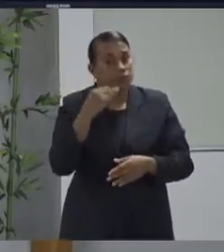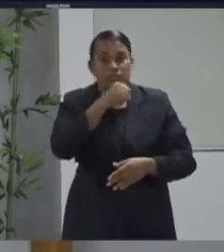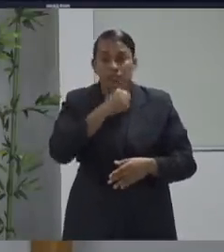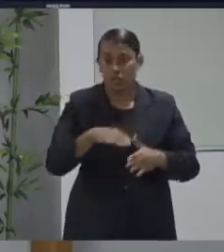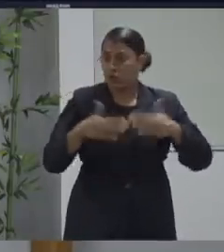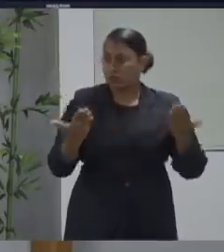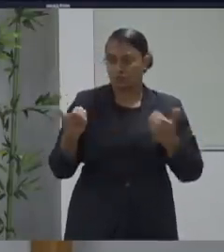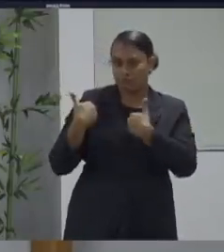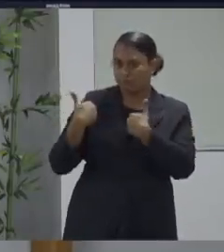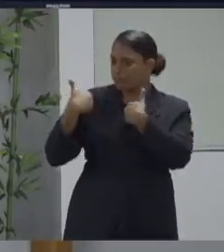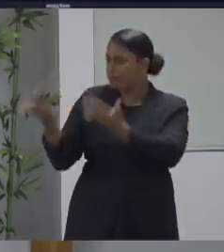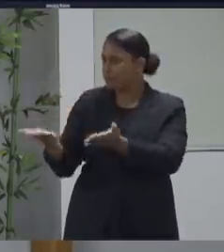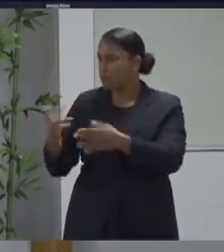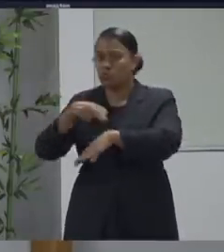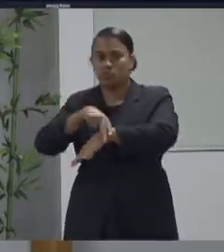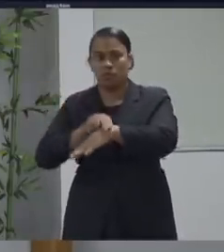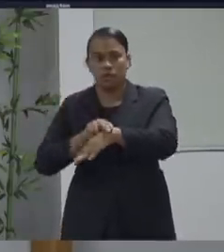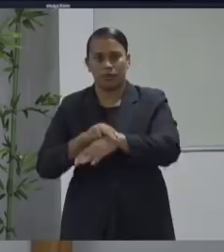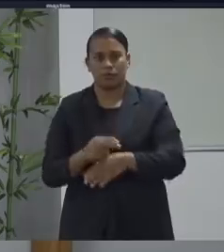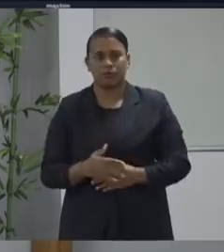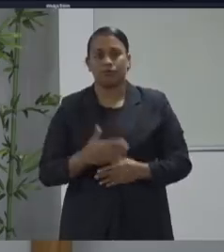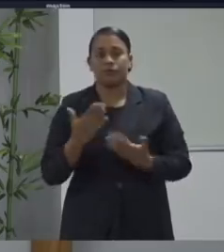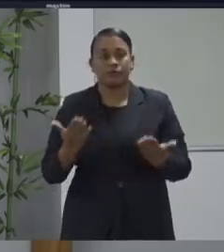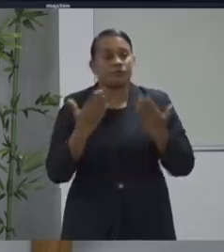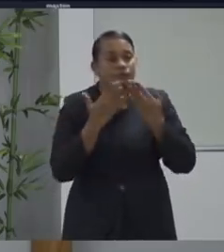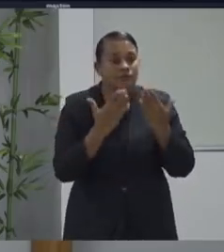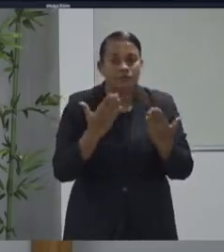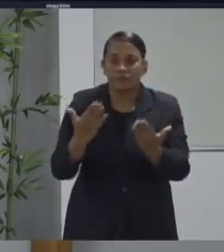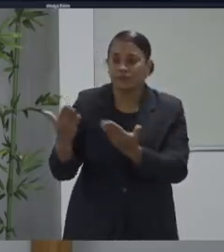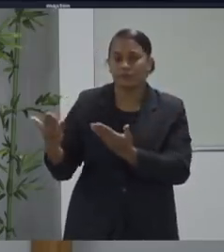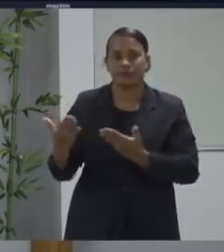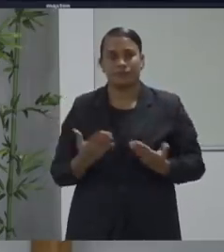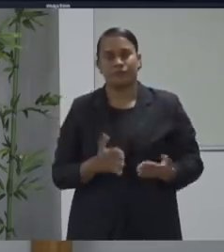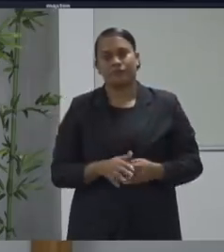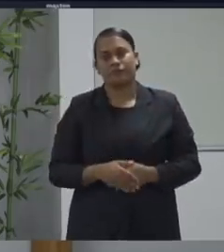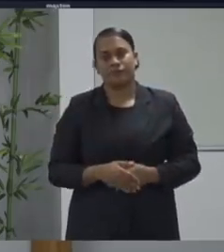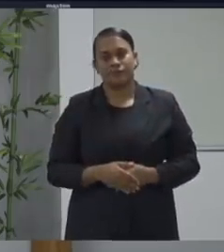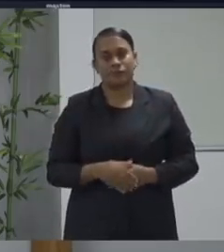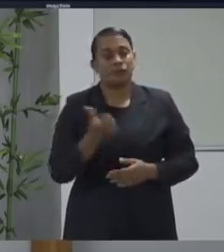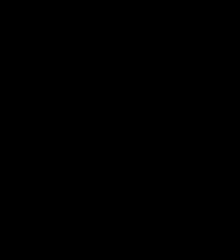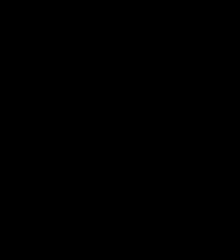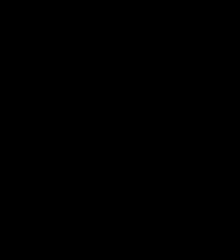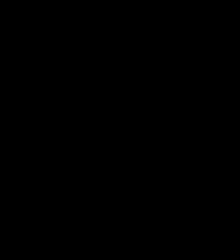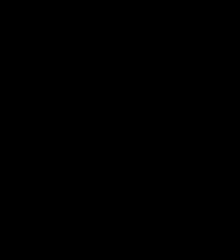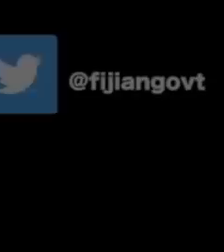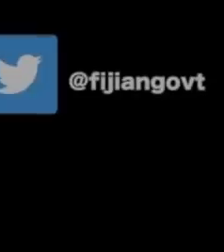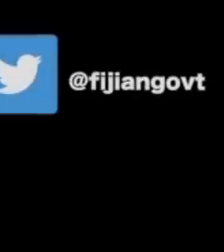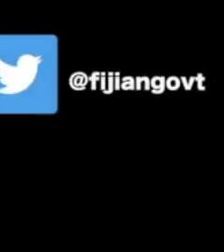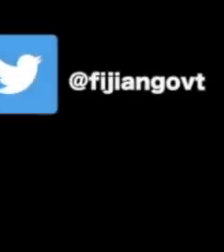to Dr. Tunrabu. Thank you, and God bless Fiji.